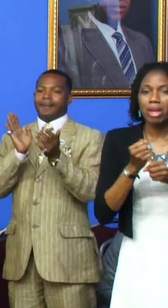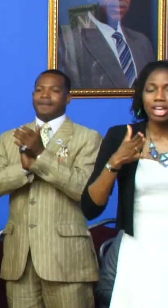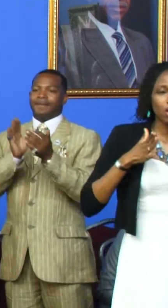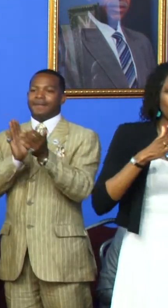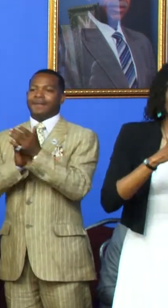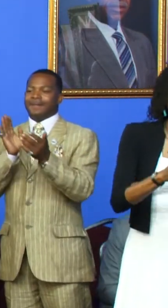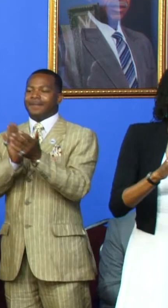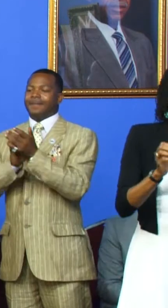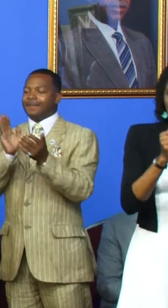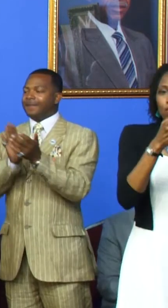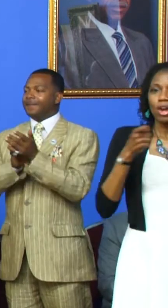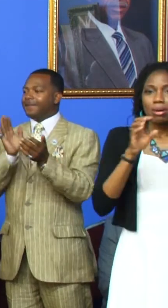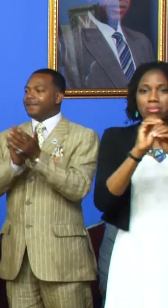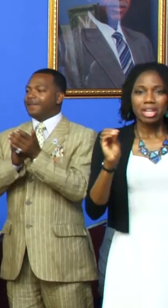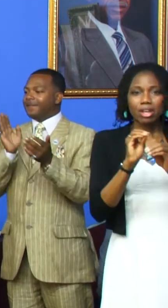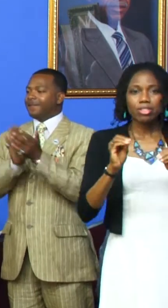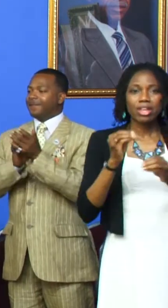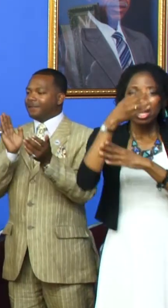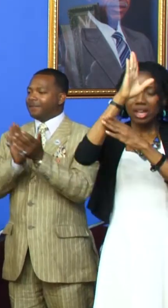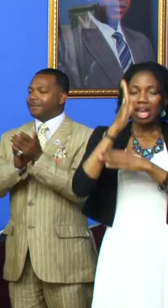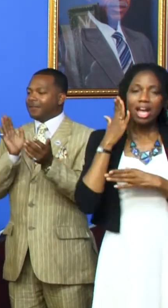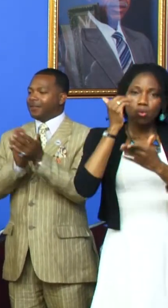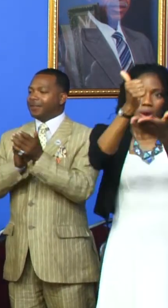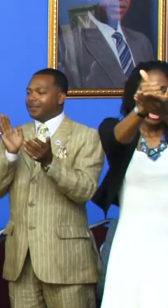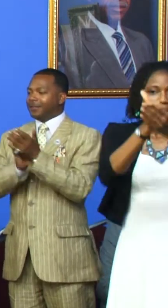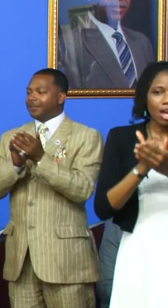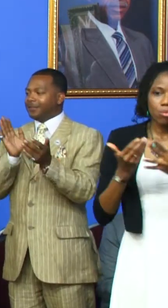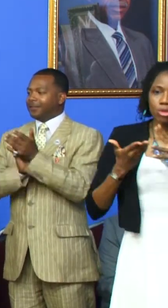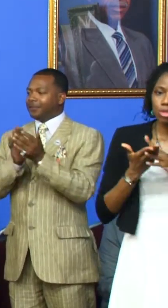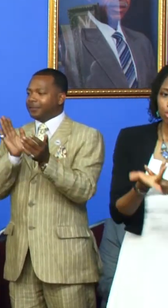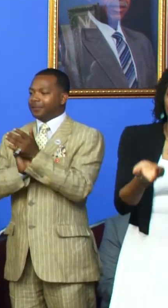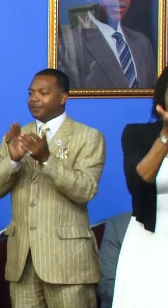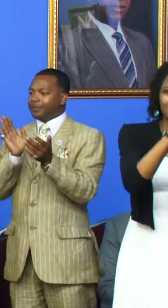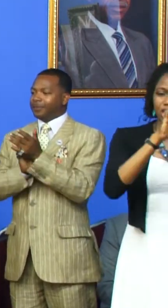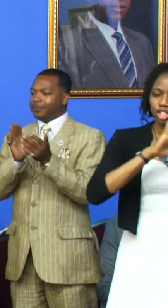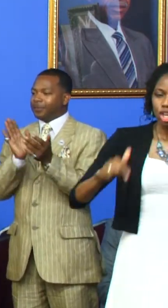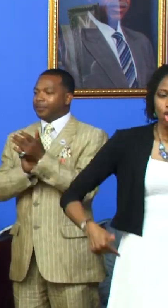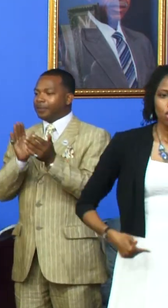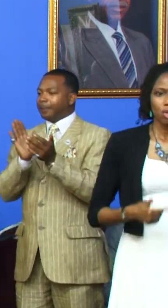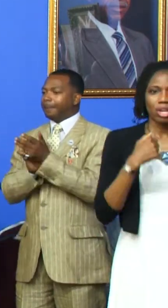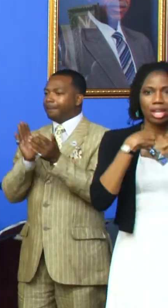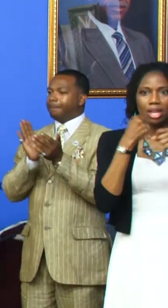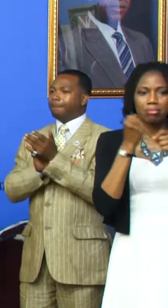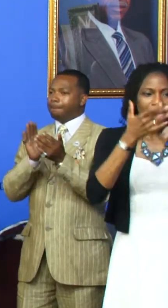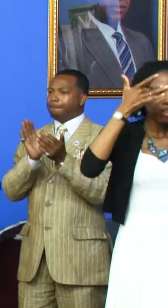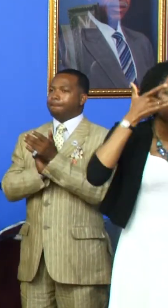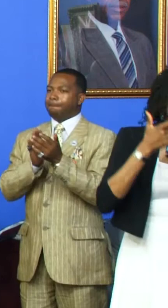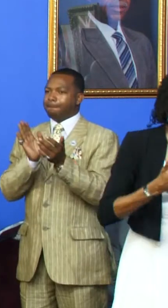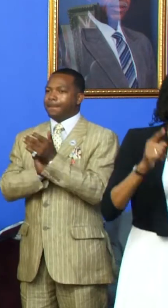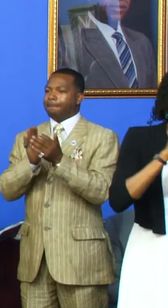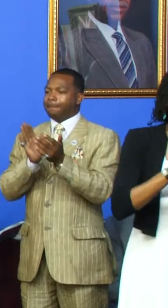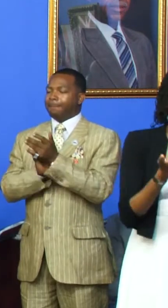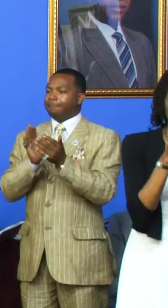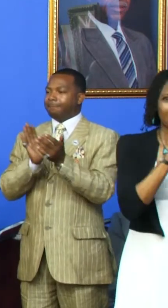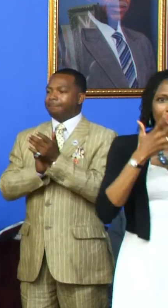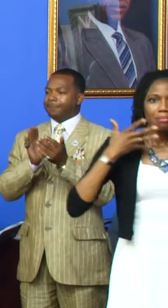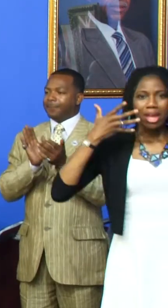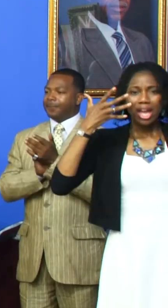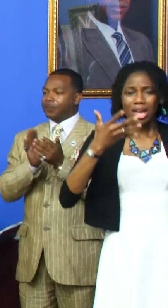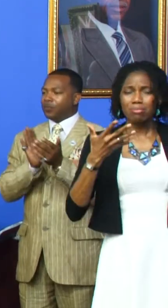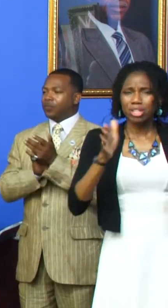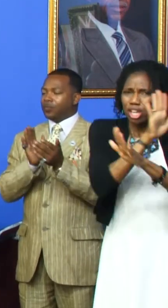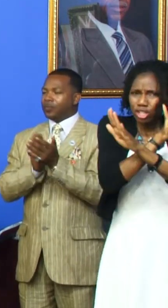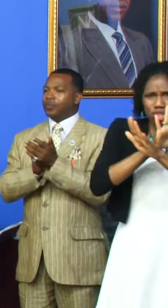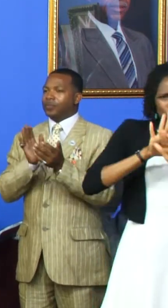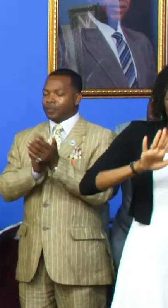you up. He'll turn you around. He'll make your midnight turn into day. Don't duck